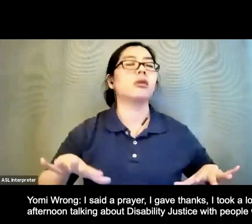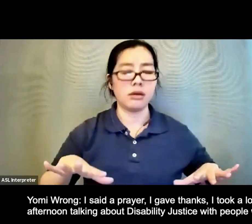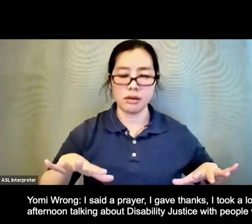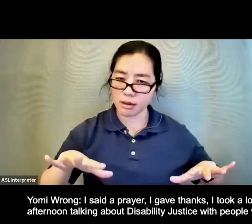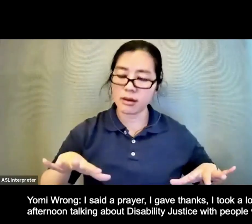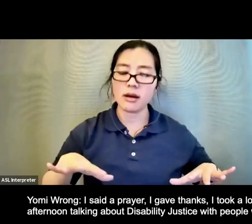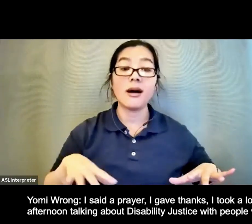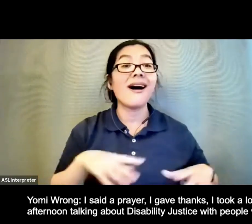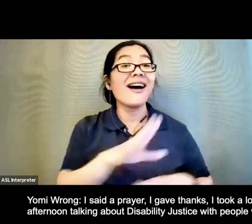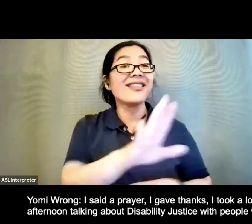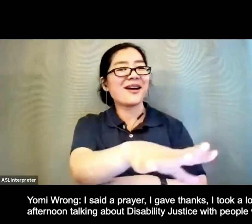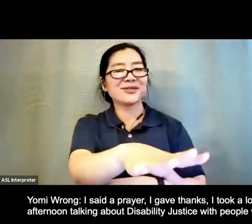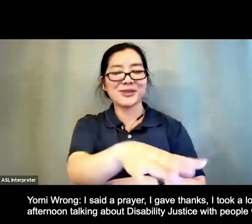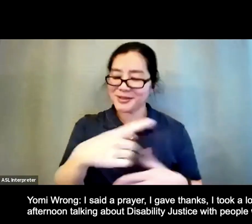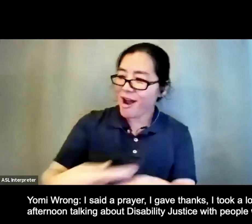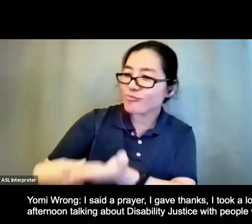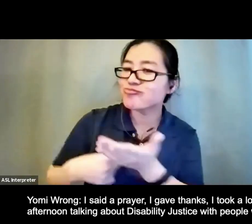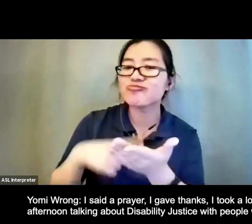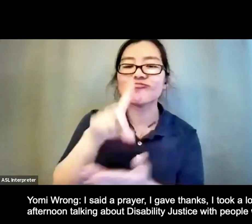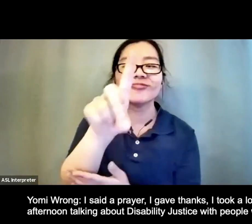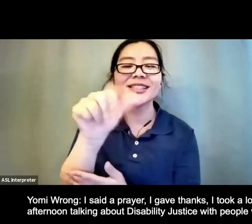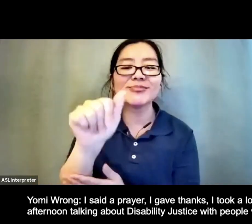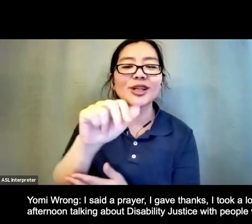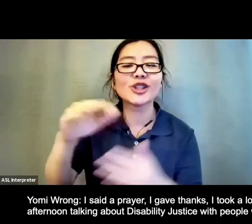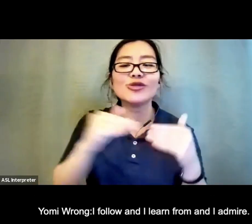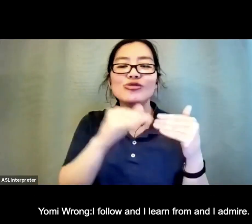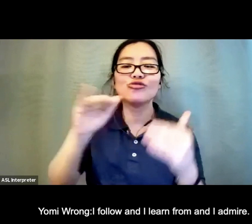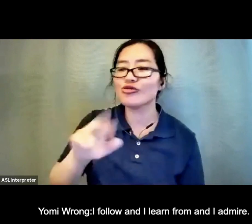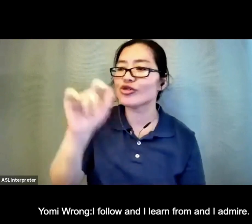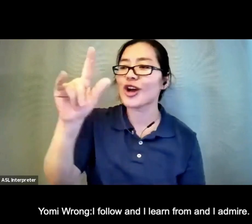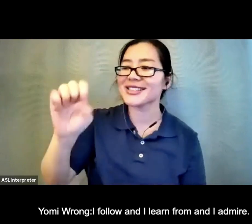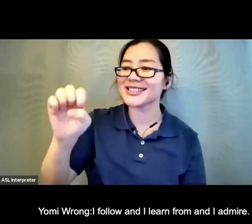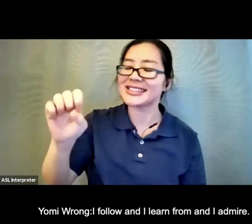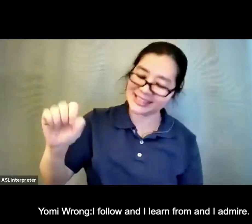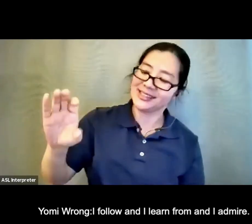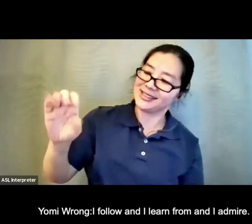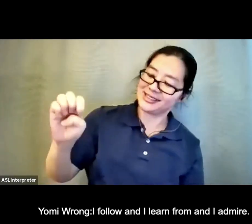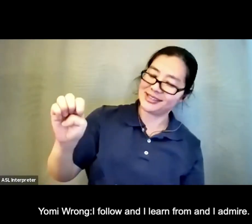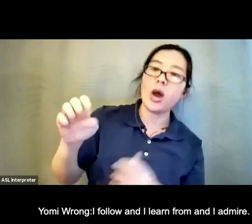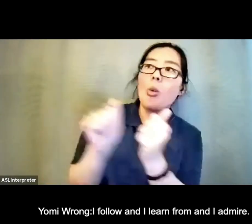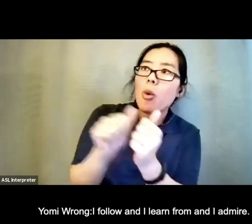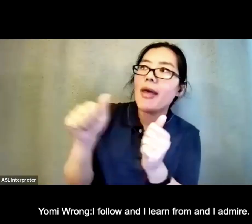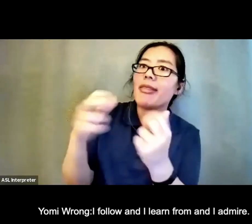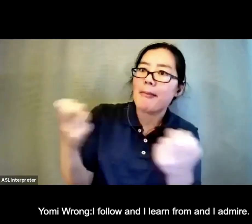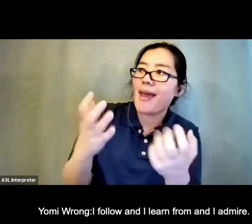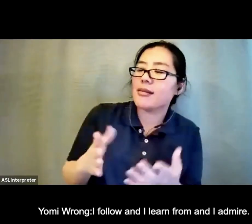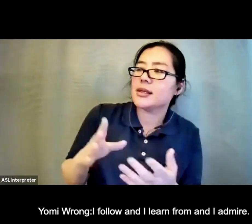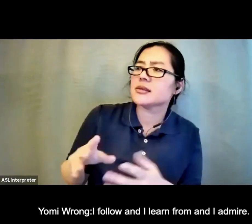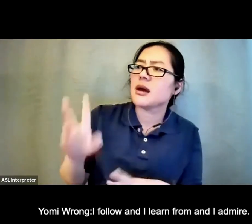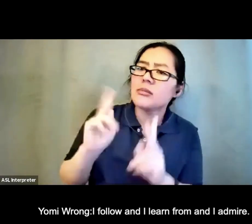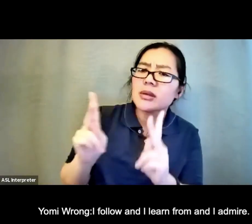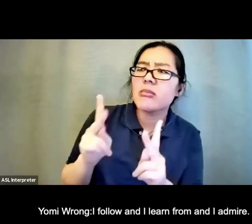about disability justice with people whose work I follow and I learn from and I